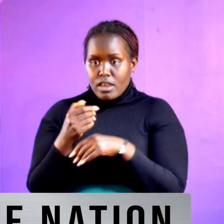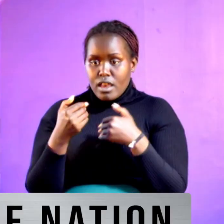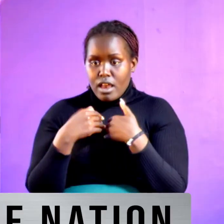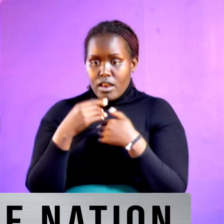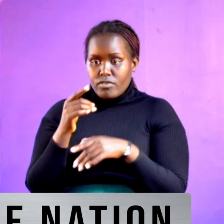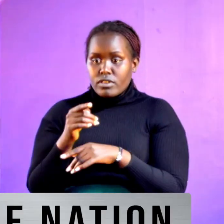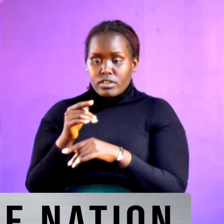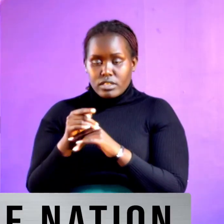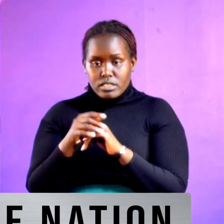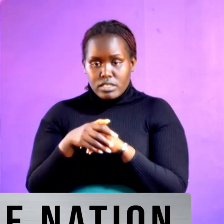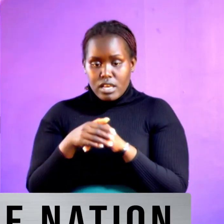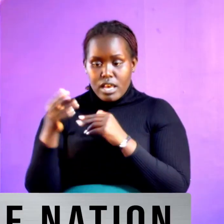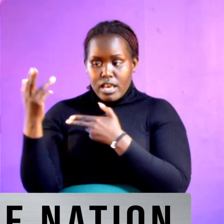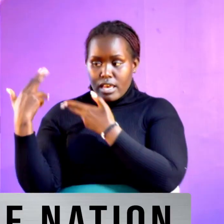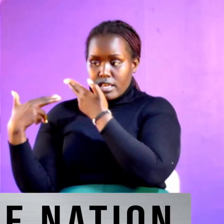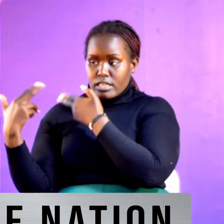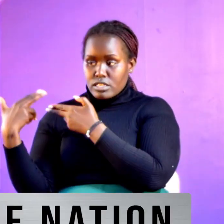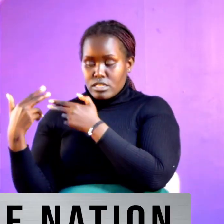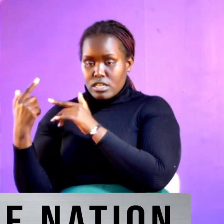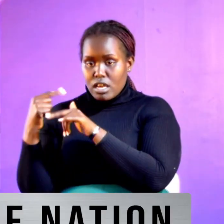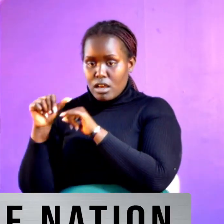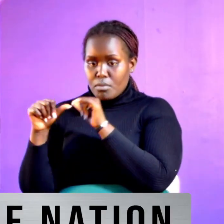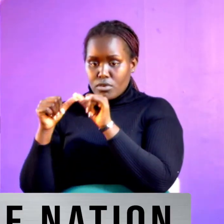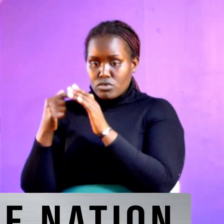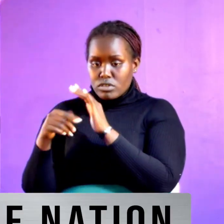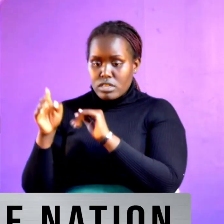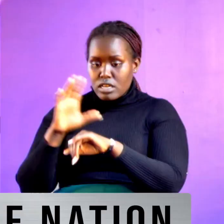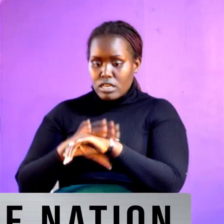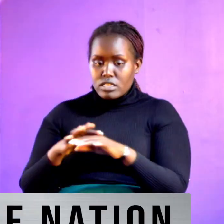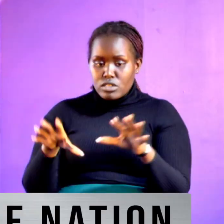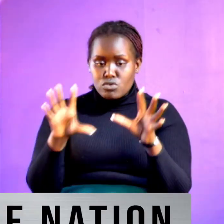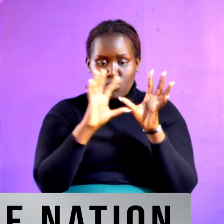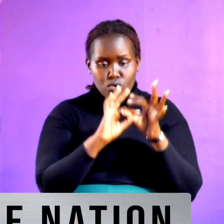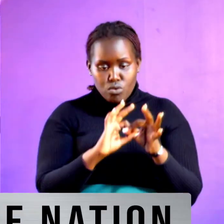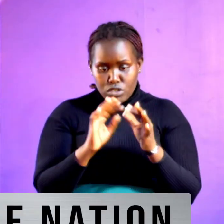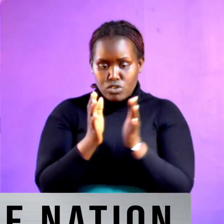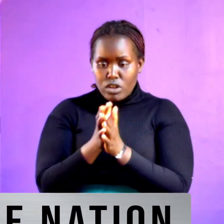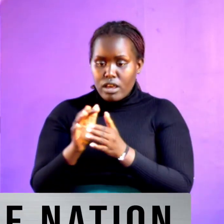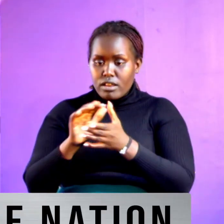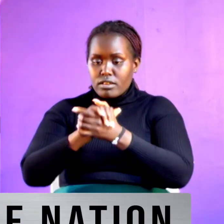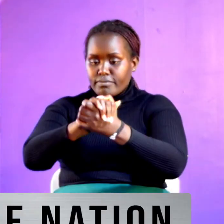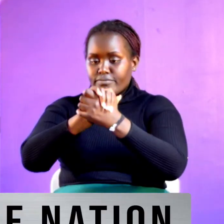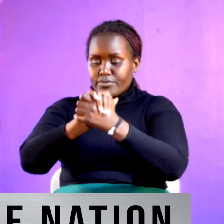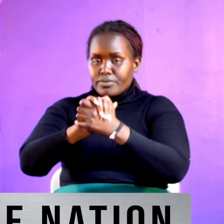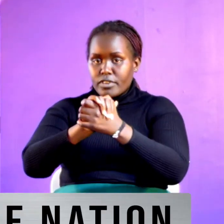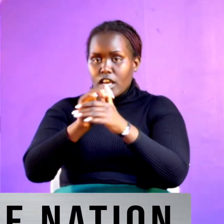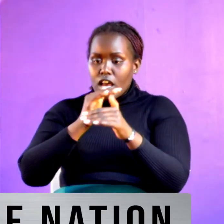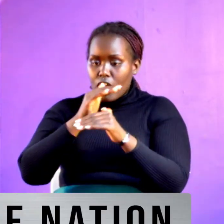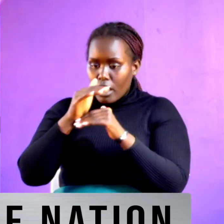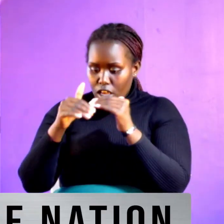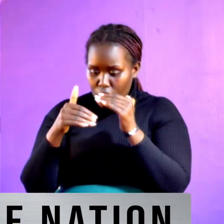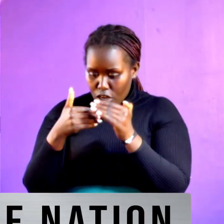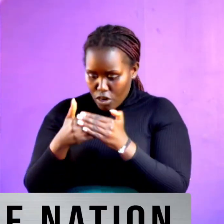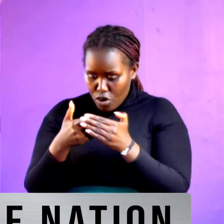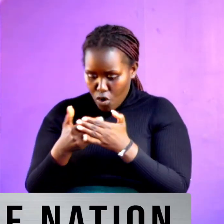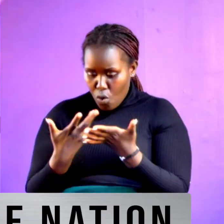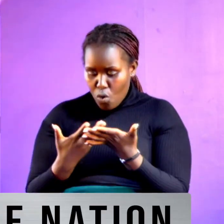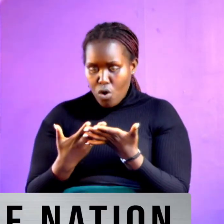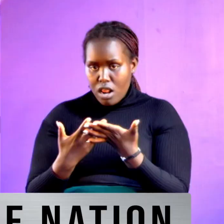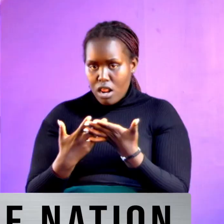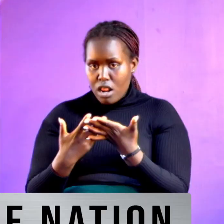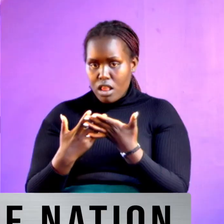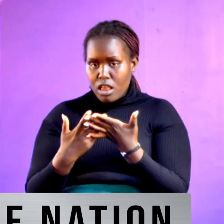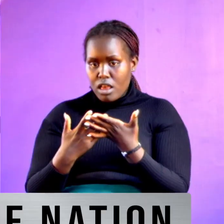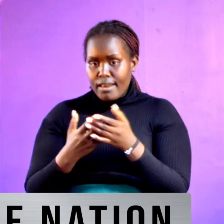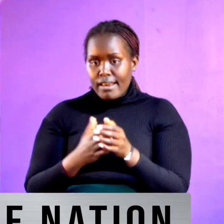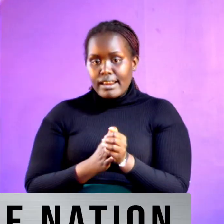this history of getting into coalitions and handshakes after, you know, in every regime, you know, to quell the dissent